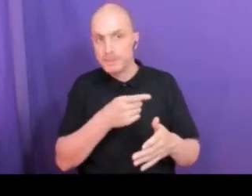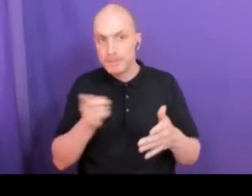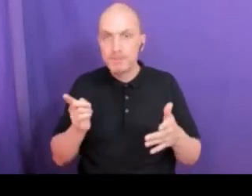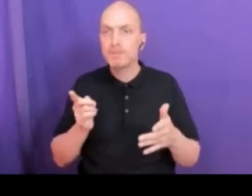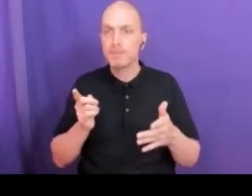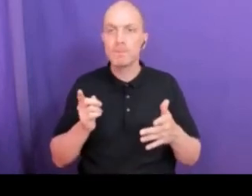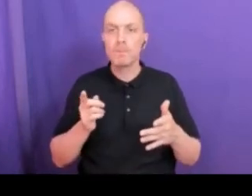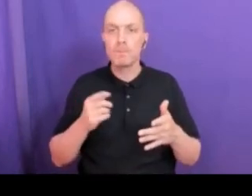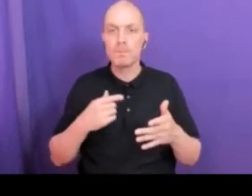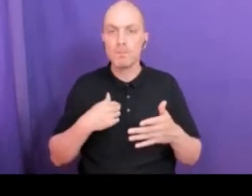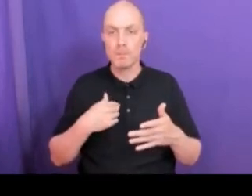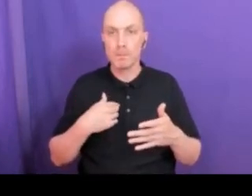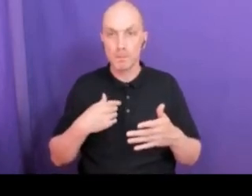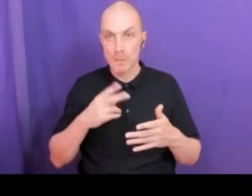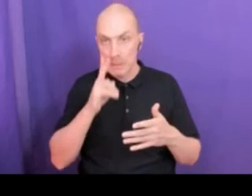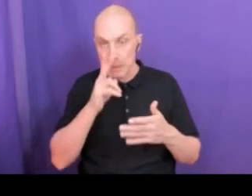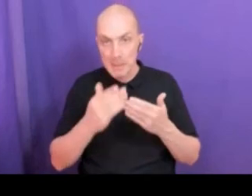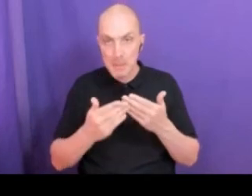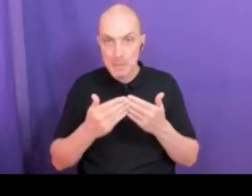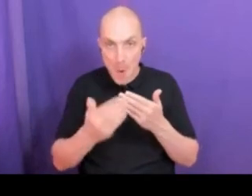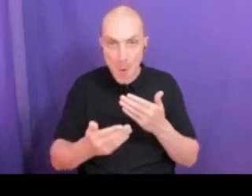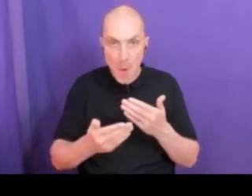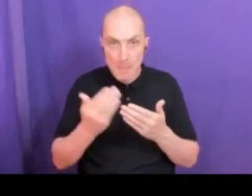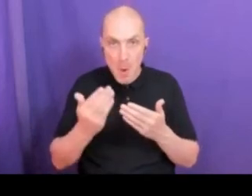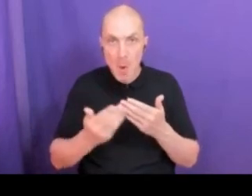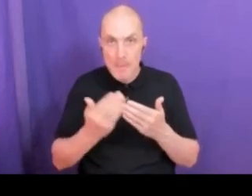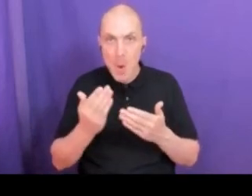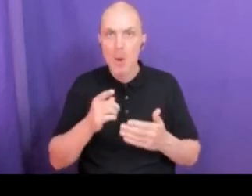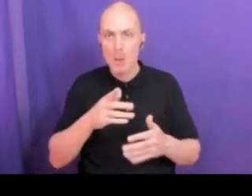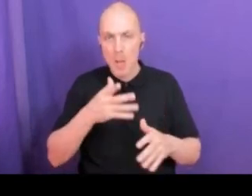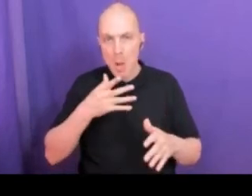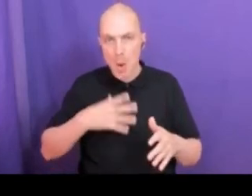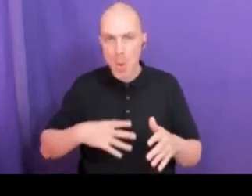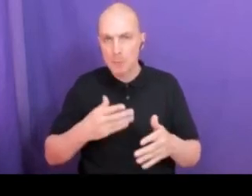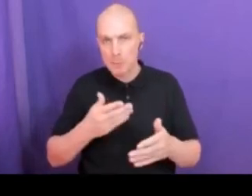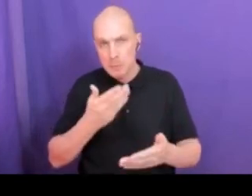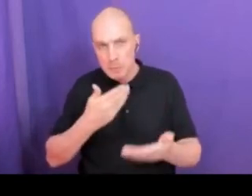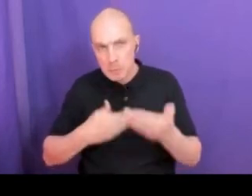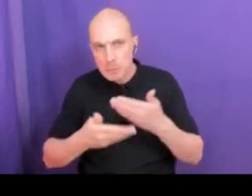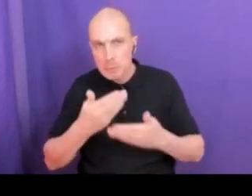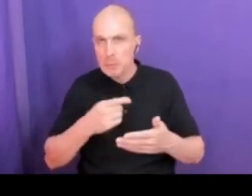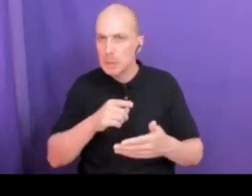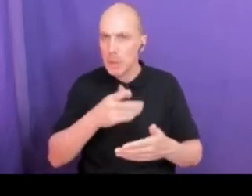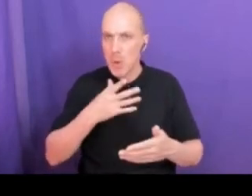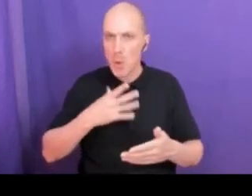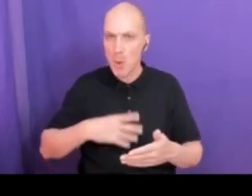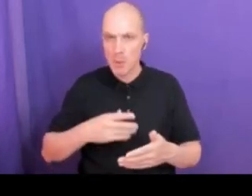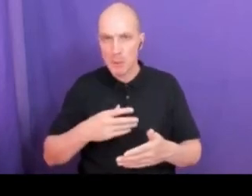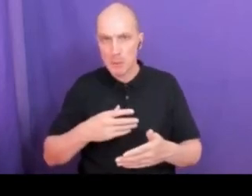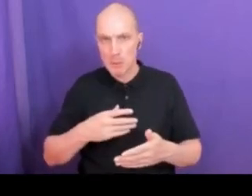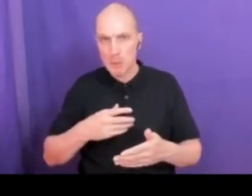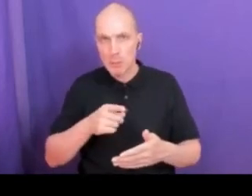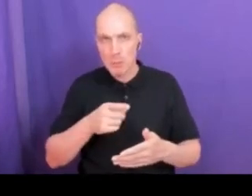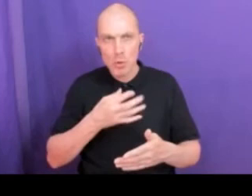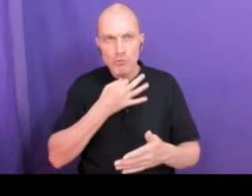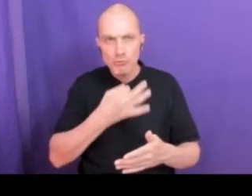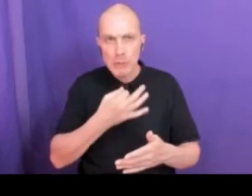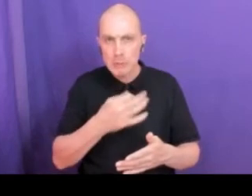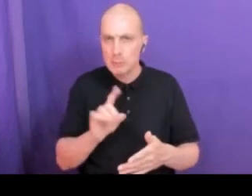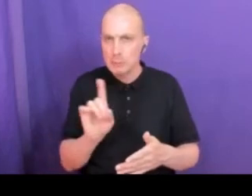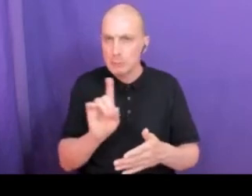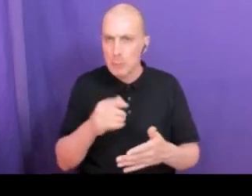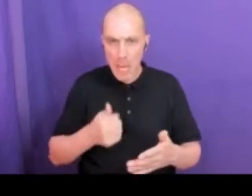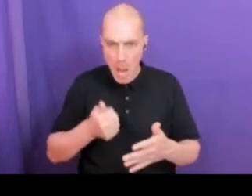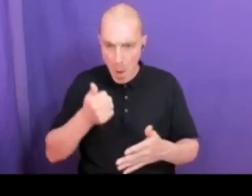to understand more about the risk factors, about how we can all make decisions and changes in our life that can modify our risk to